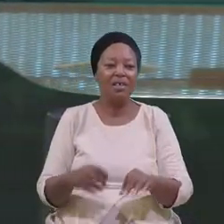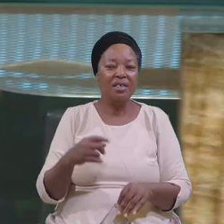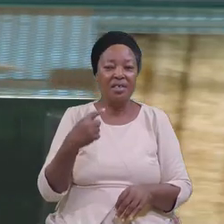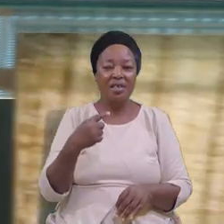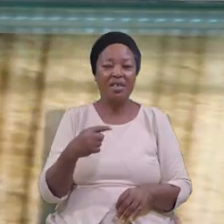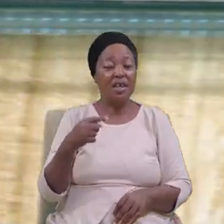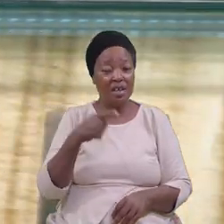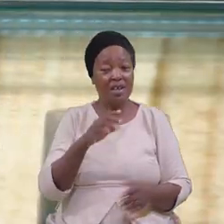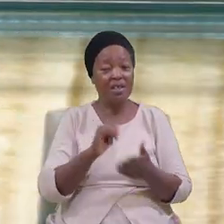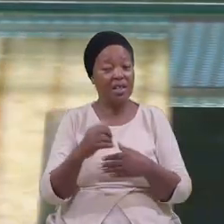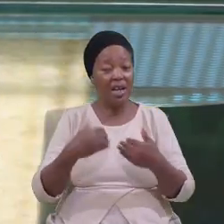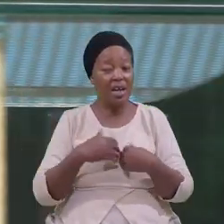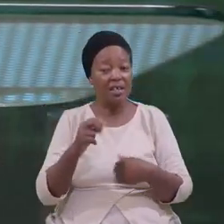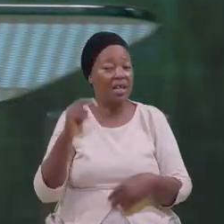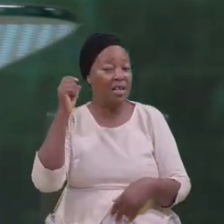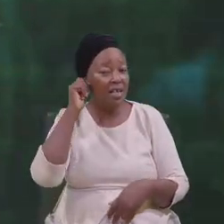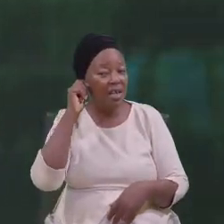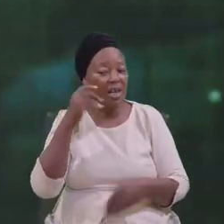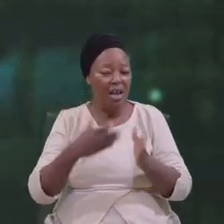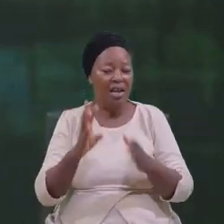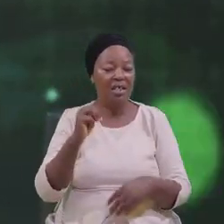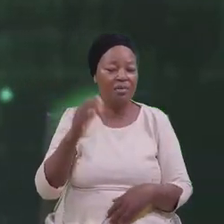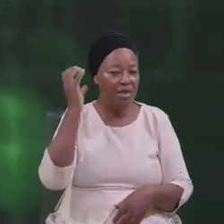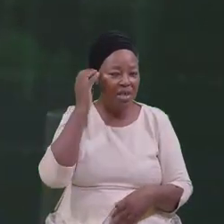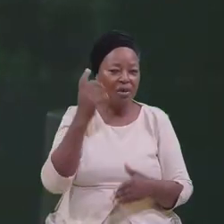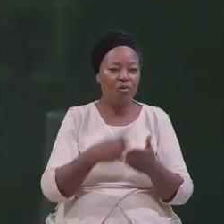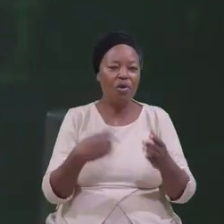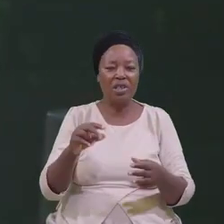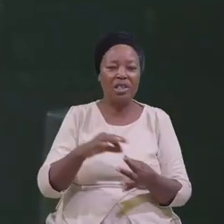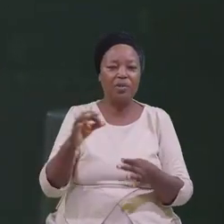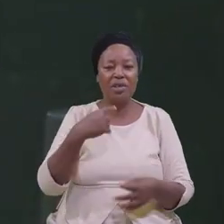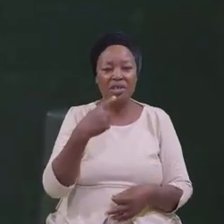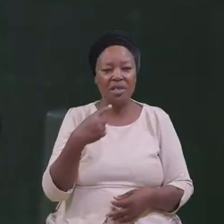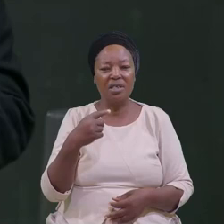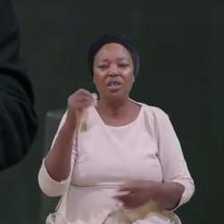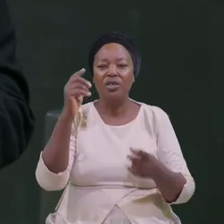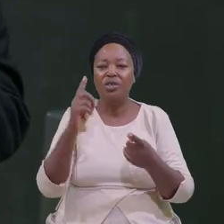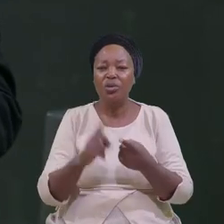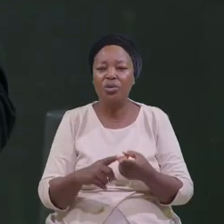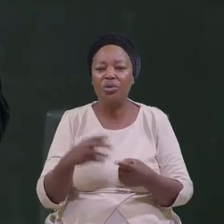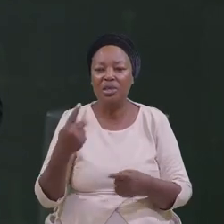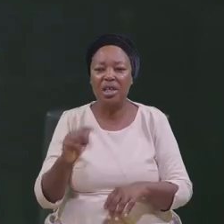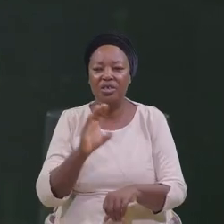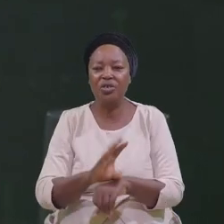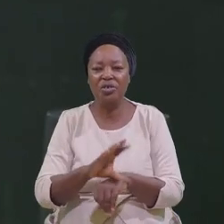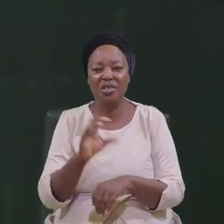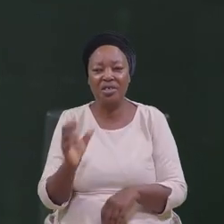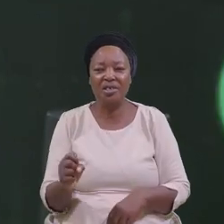an ear, let him hear what the Spirit says unto the